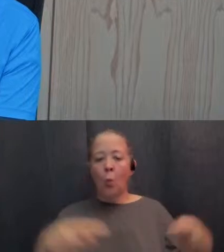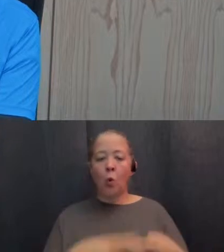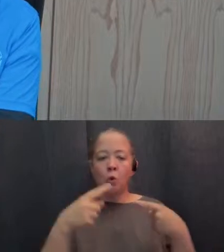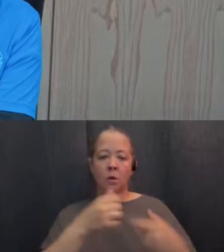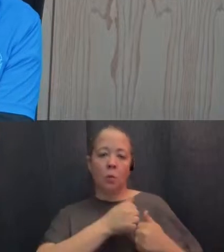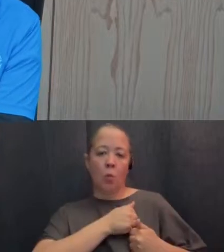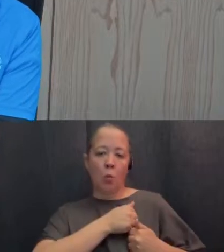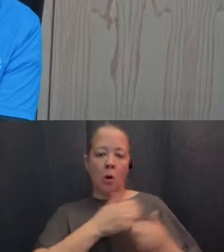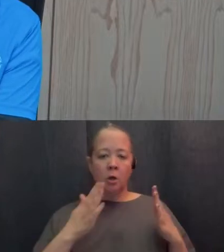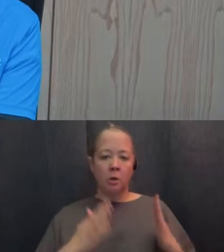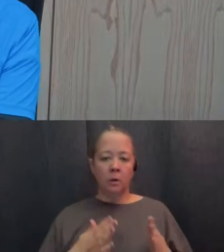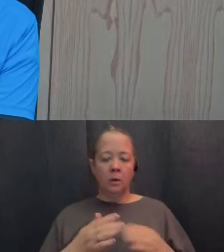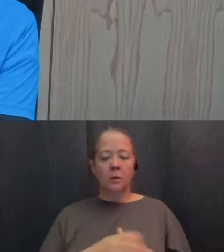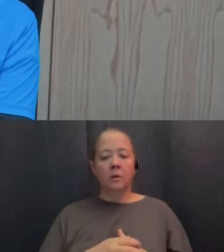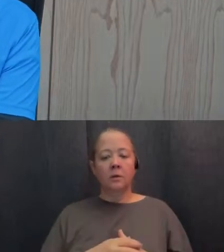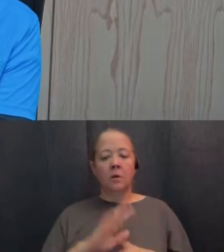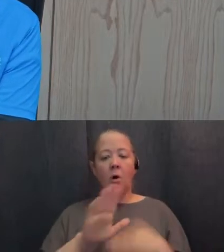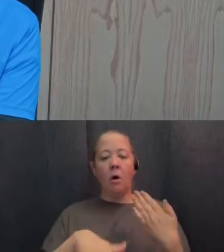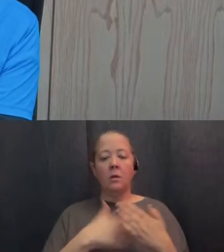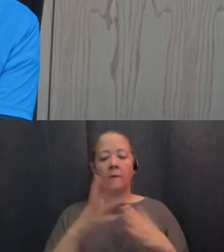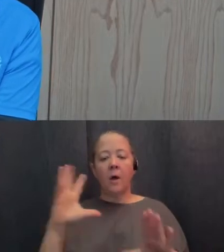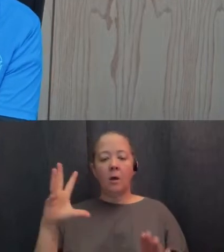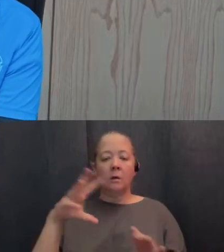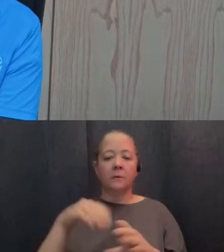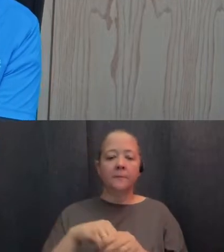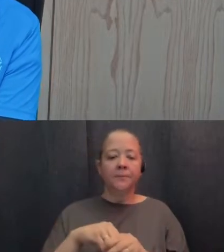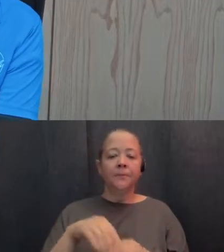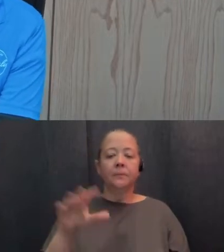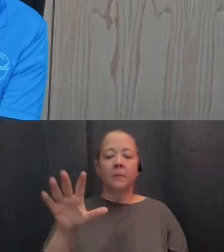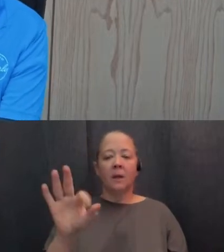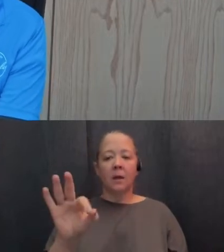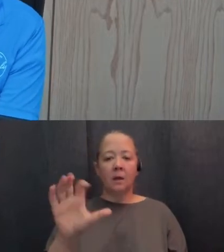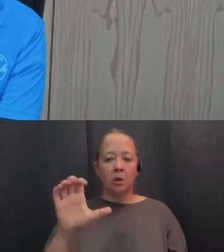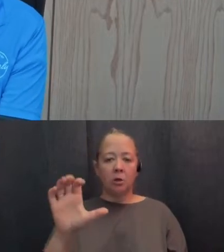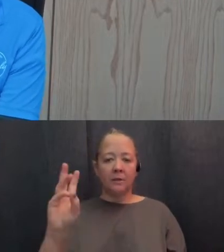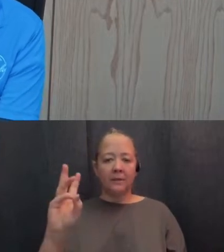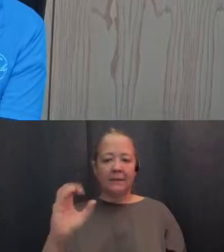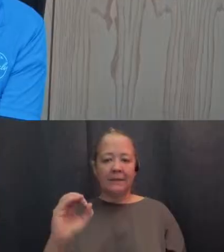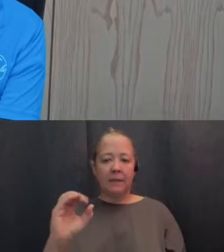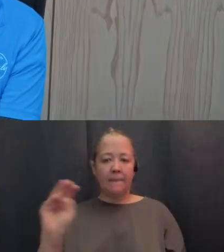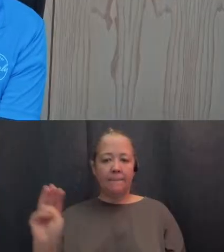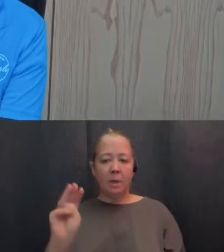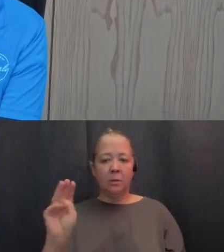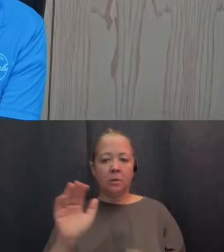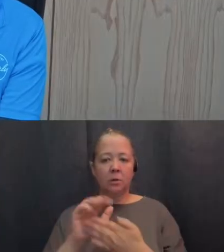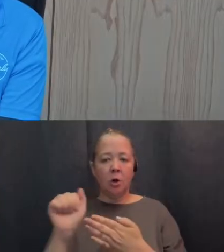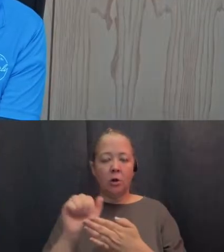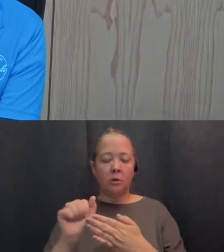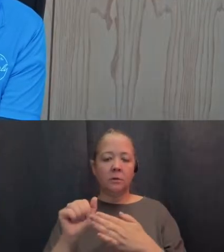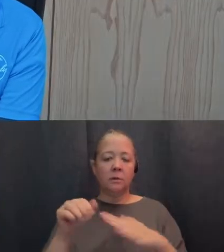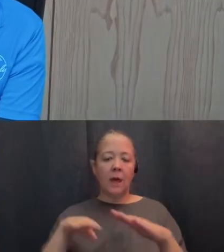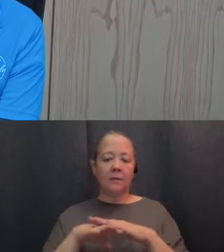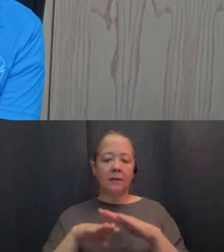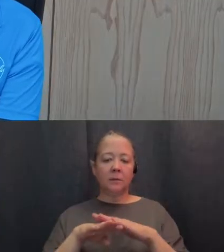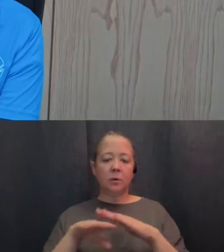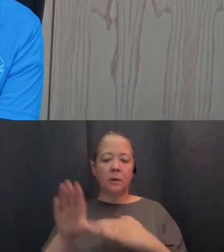the $960-some million assessable base, and then that's what those percentages start chewing away